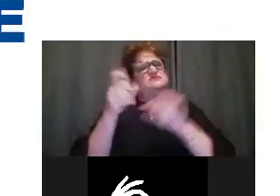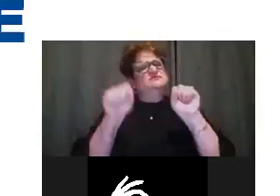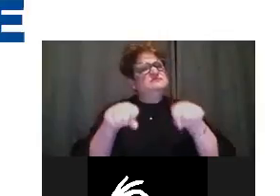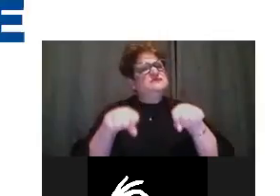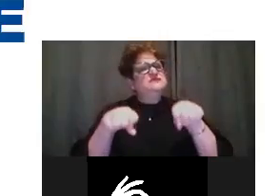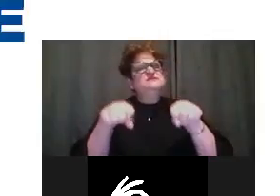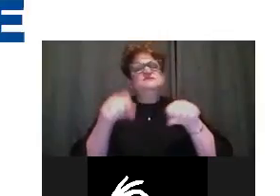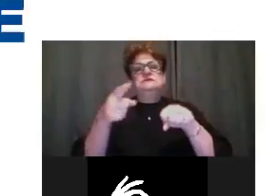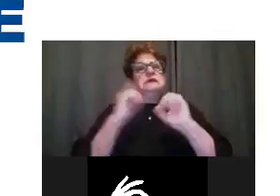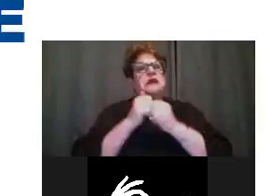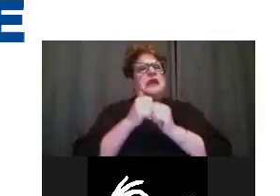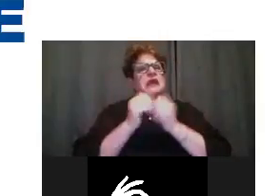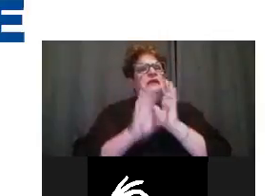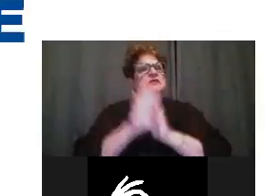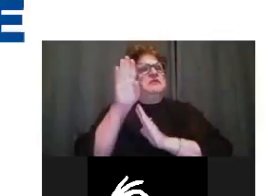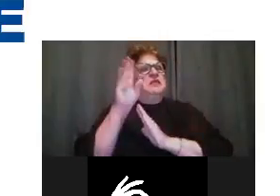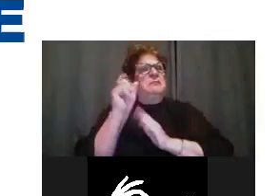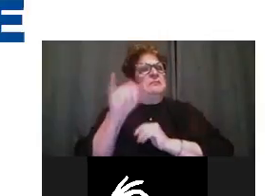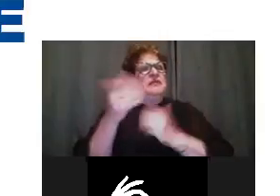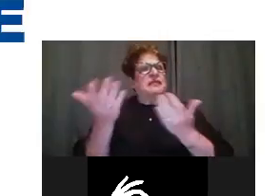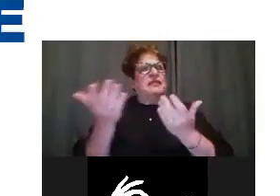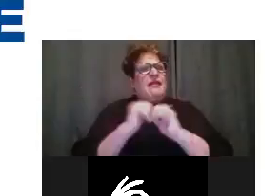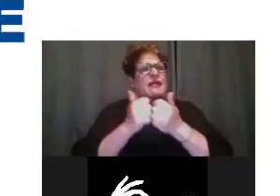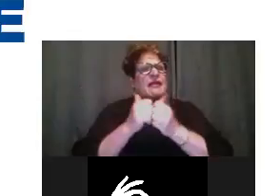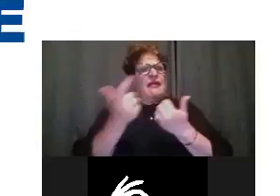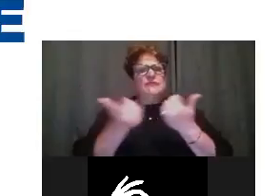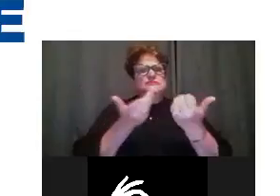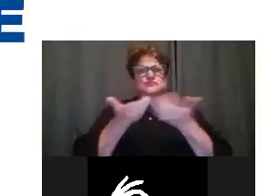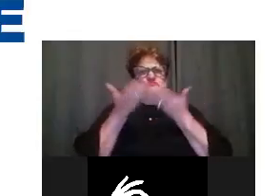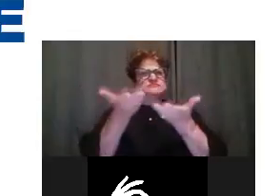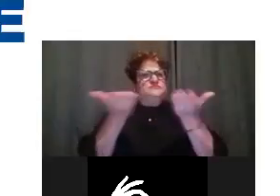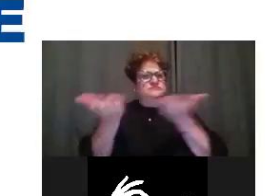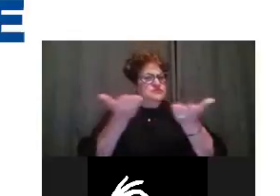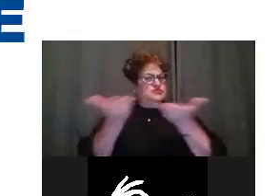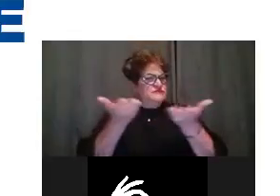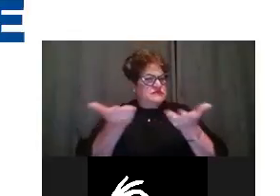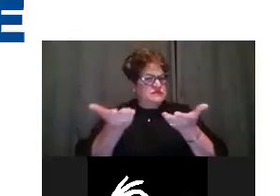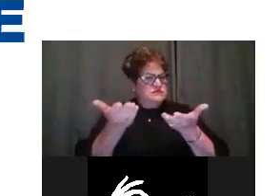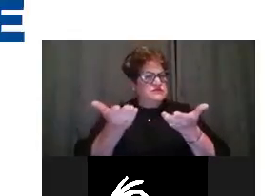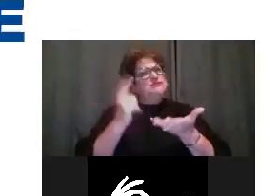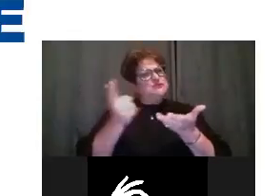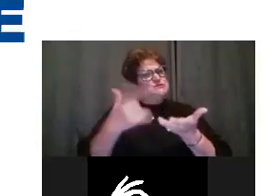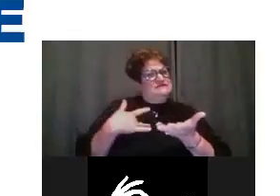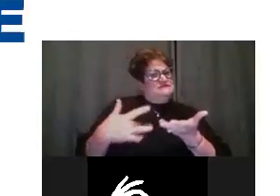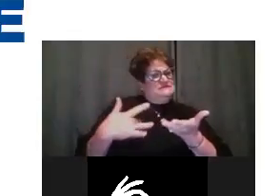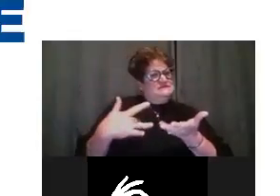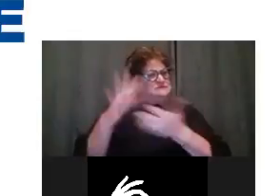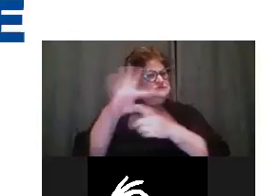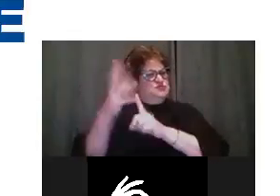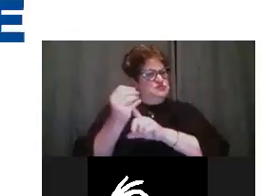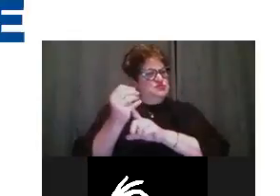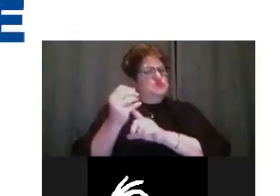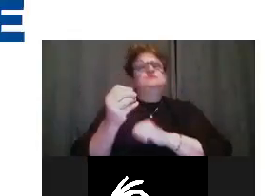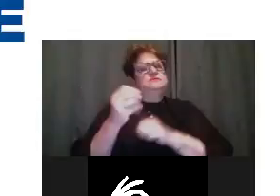responsiveness and culturally responsive service delivery. So there's a few steps that come into